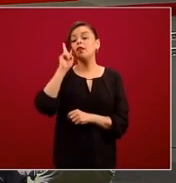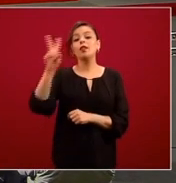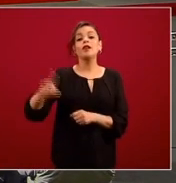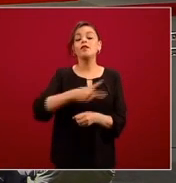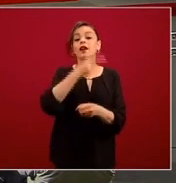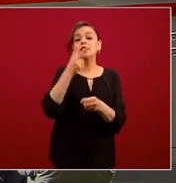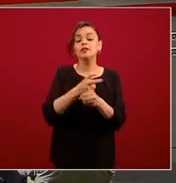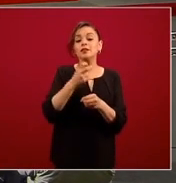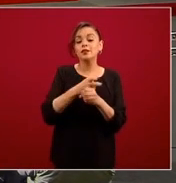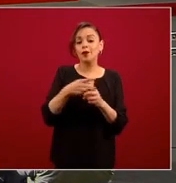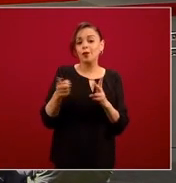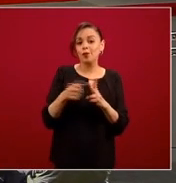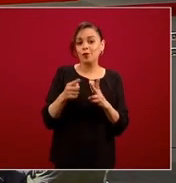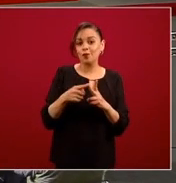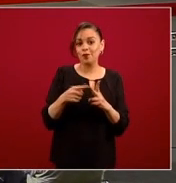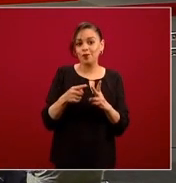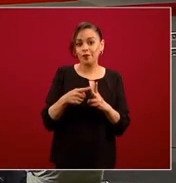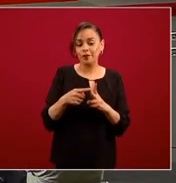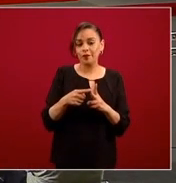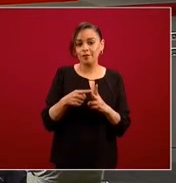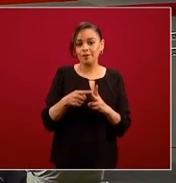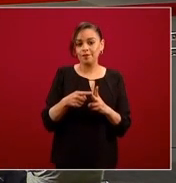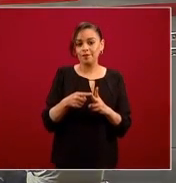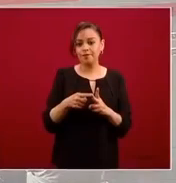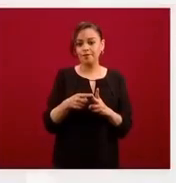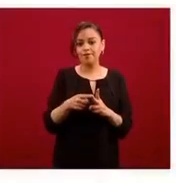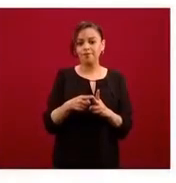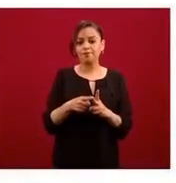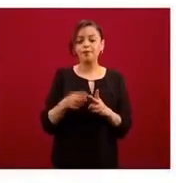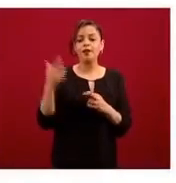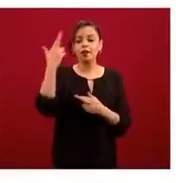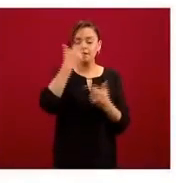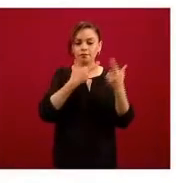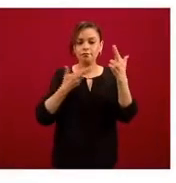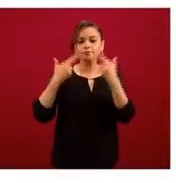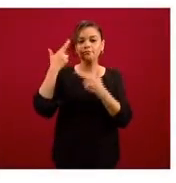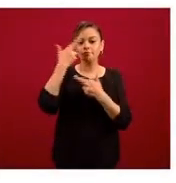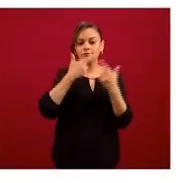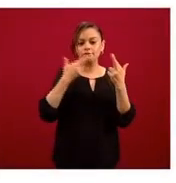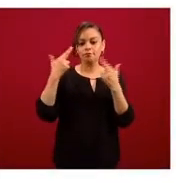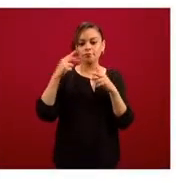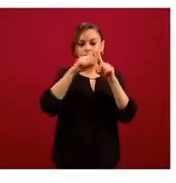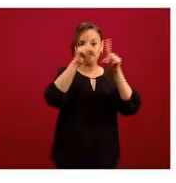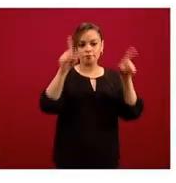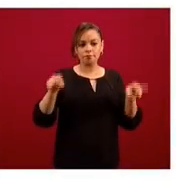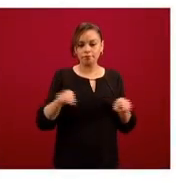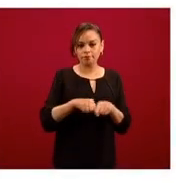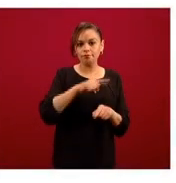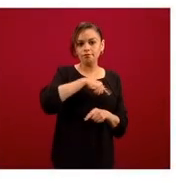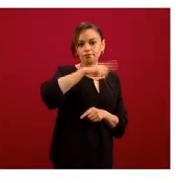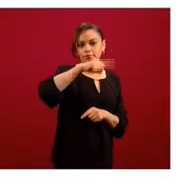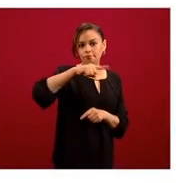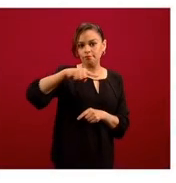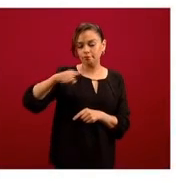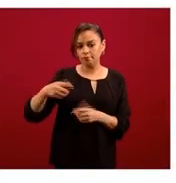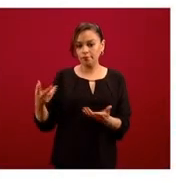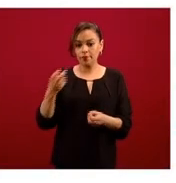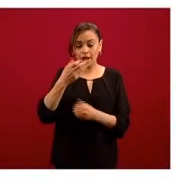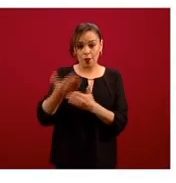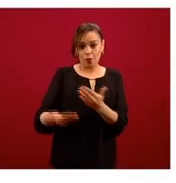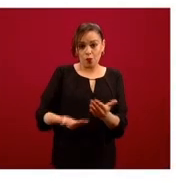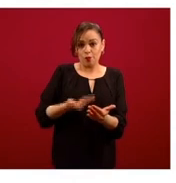Here you can see another piece of equipment that we have been working on, that we've been reviewing and taking a look at all